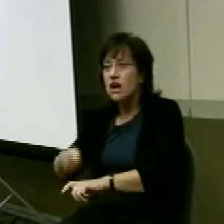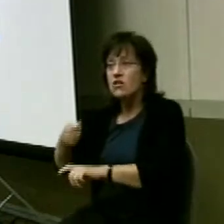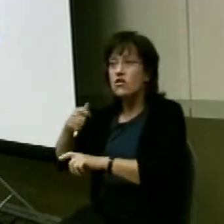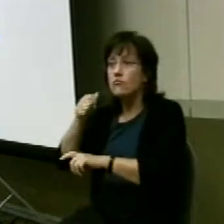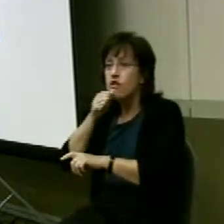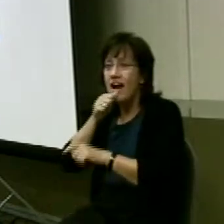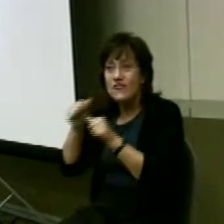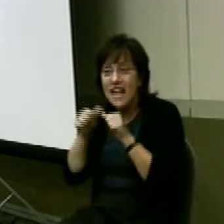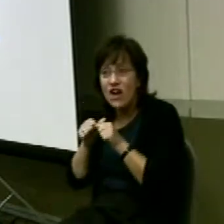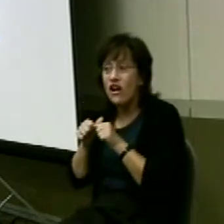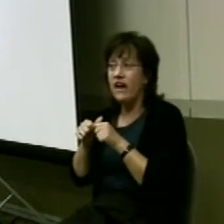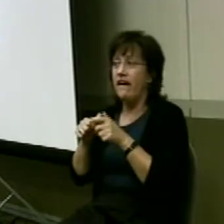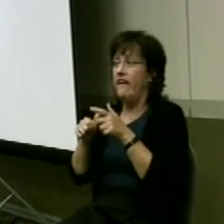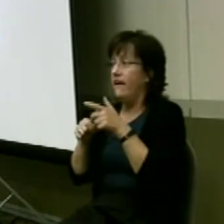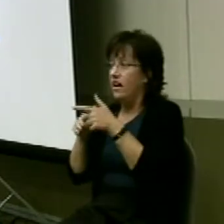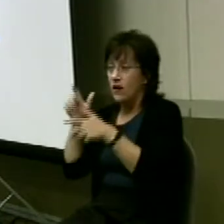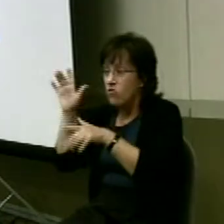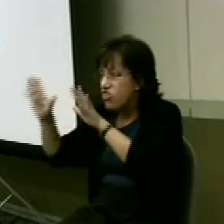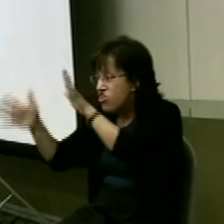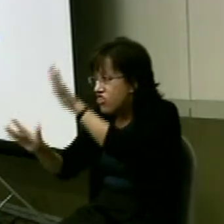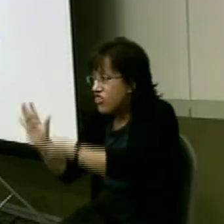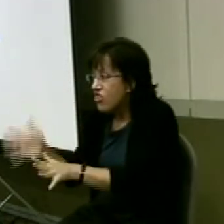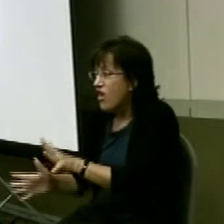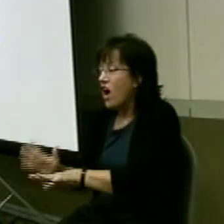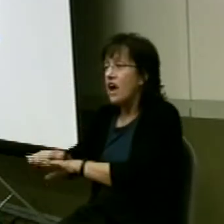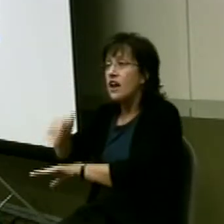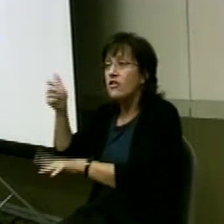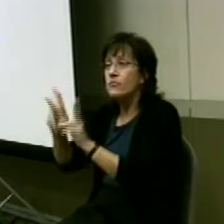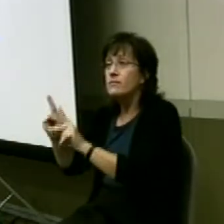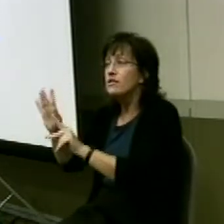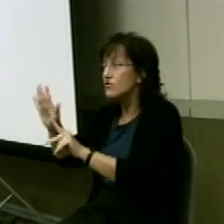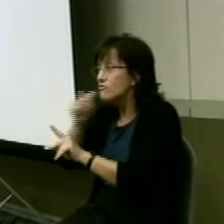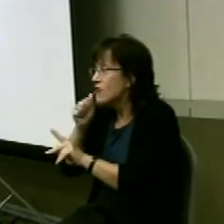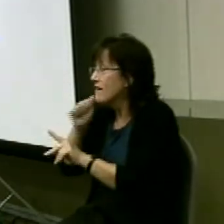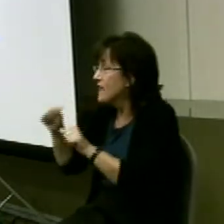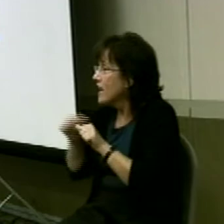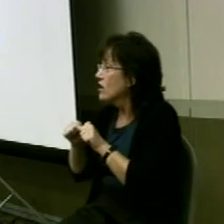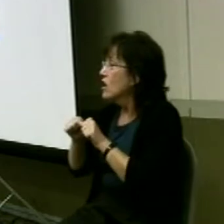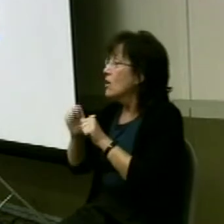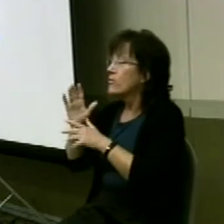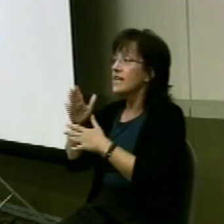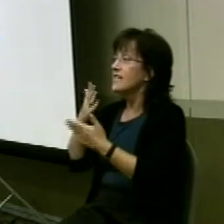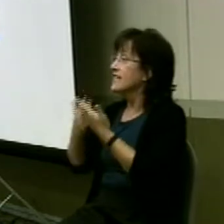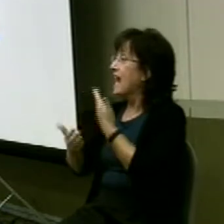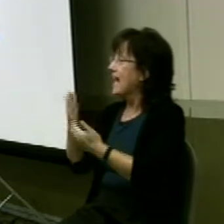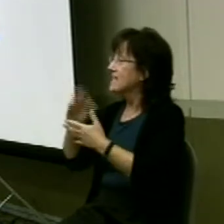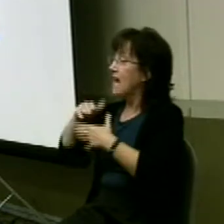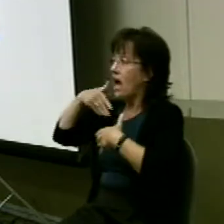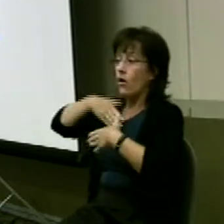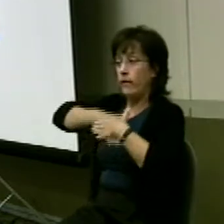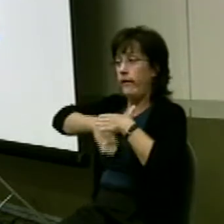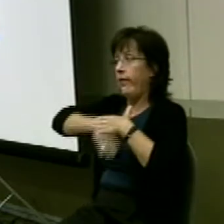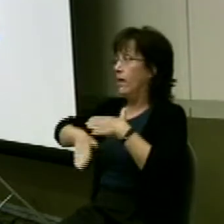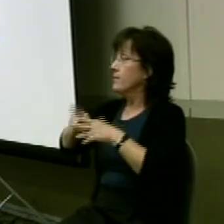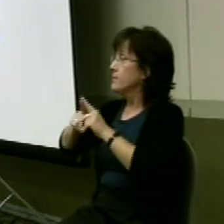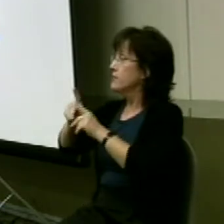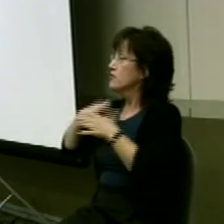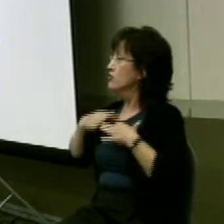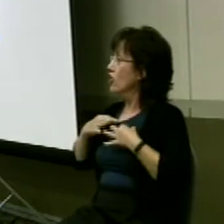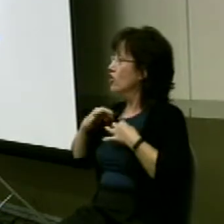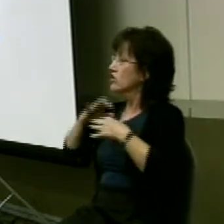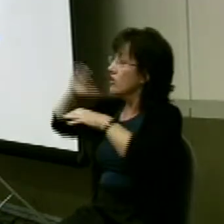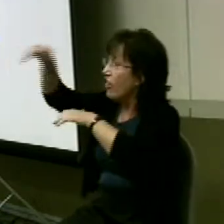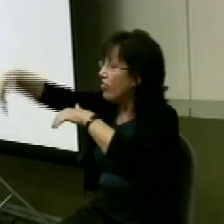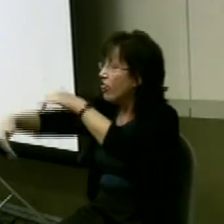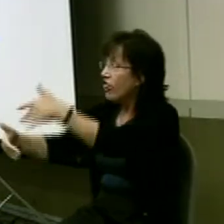grabbing them, pinching other people's private areas, putting his hands on other people's private areas, putting his hands down people's